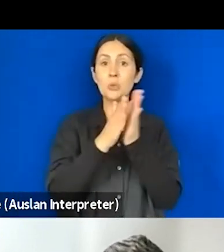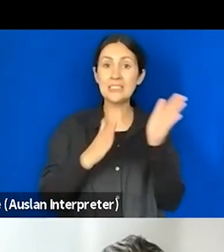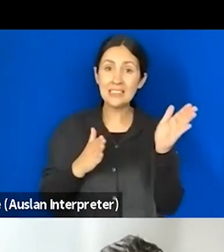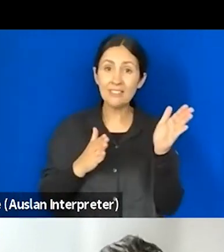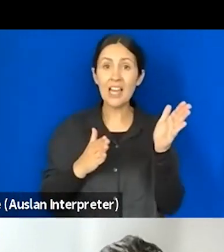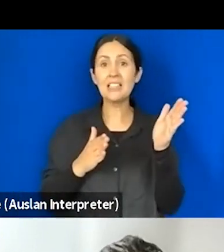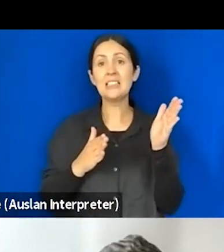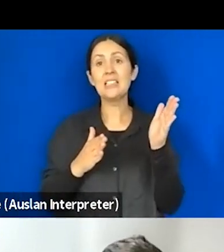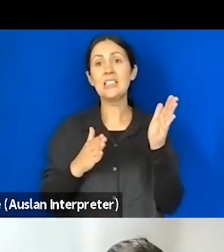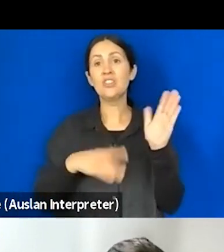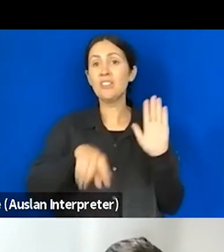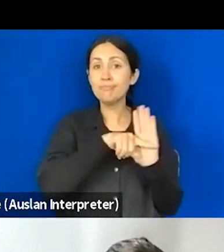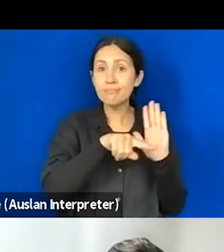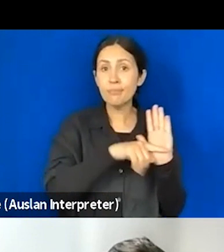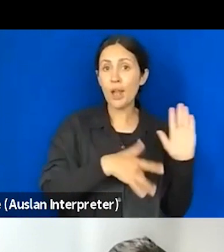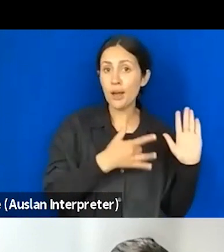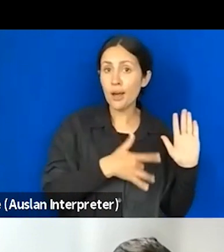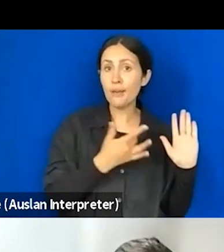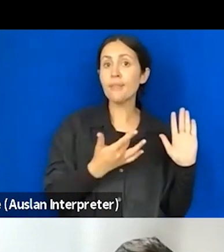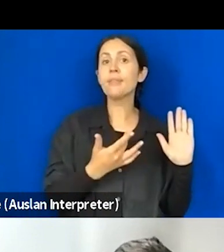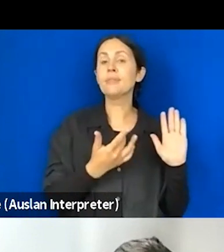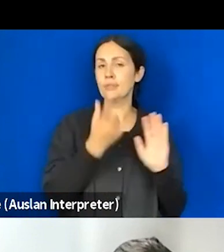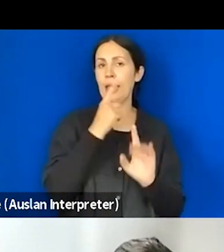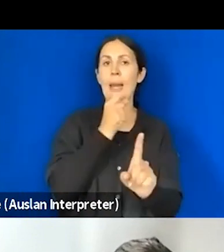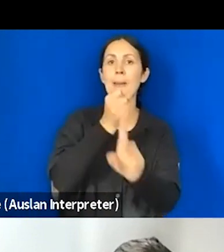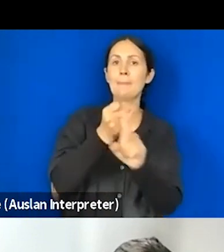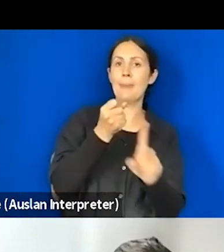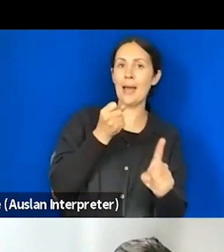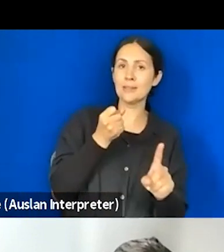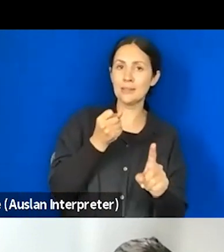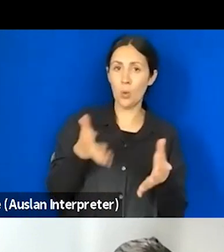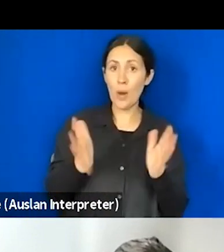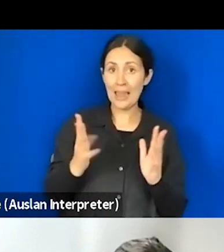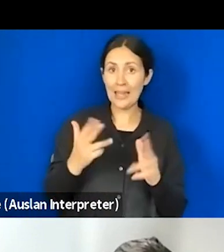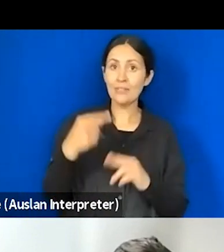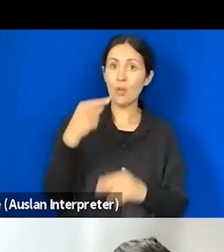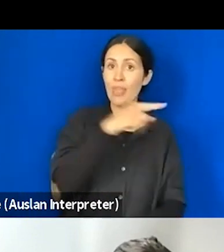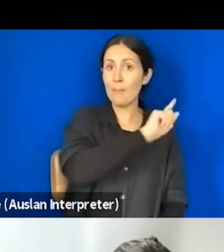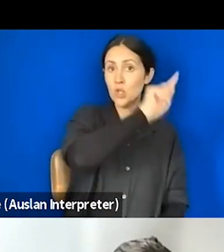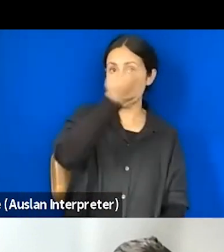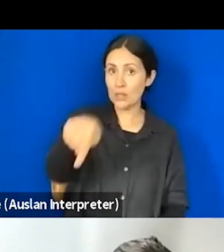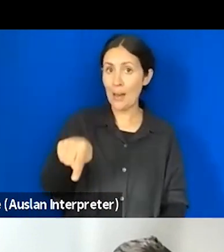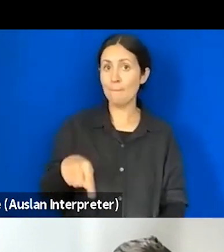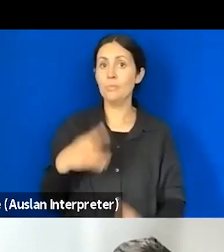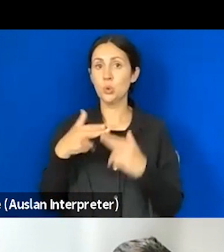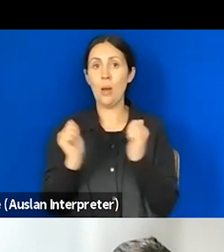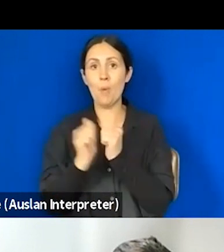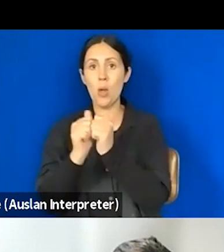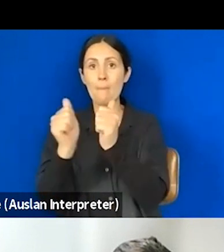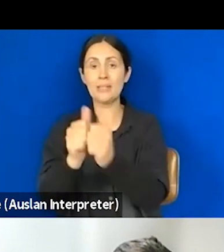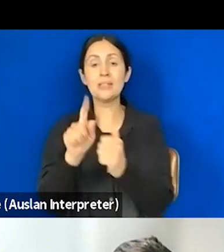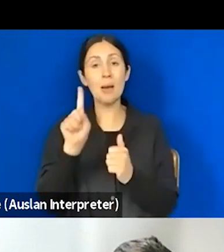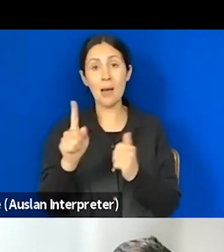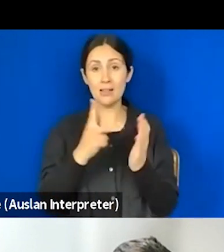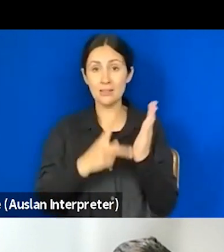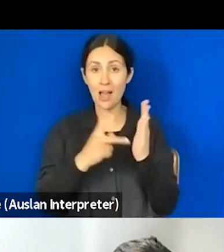adversity, and how that actually factors into whatever sorts of treatments we come up with. But the argument for psychotherapy or some sorts